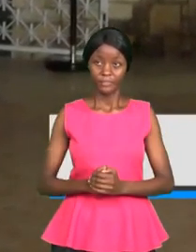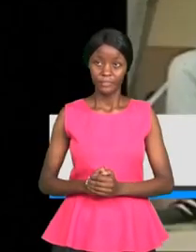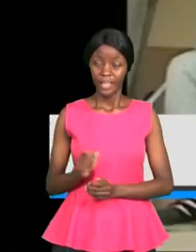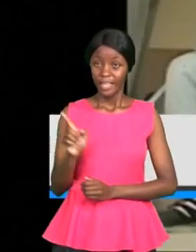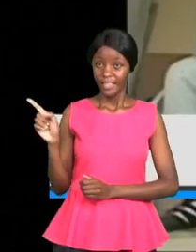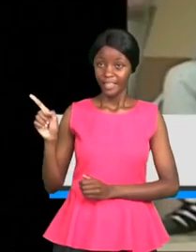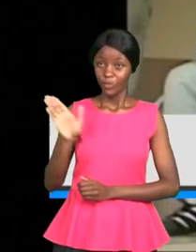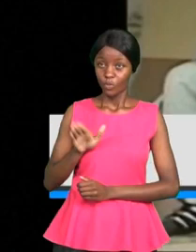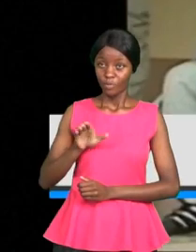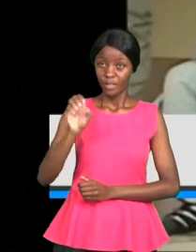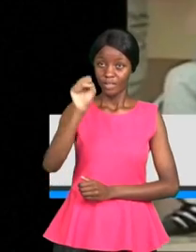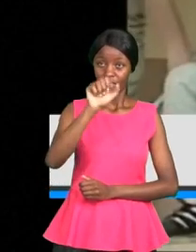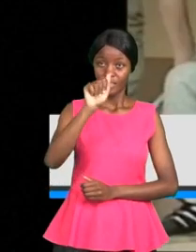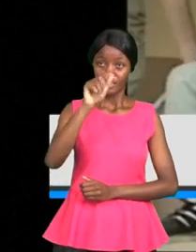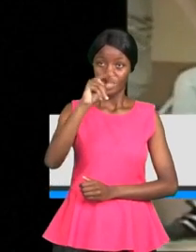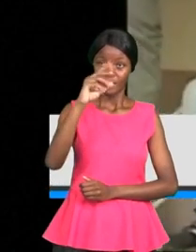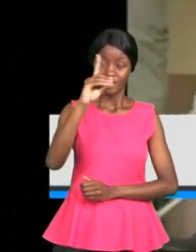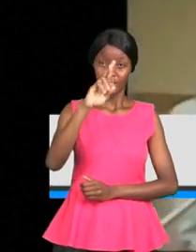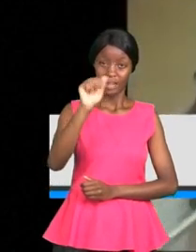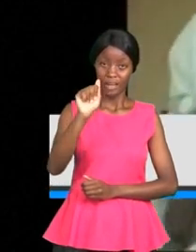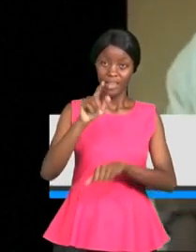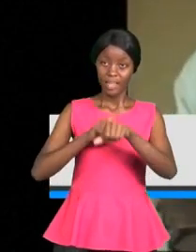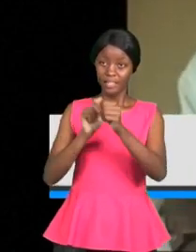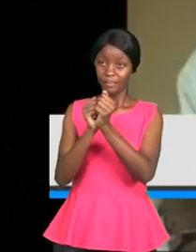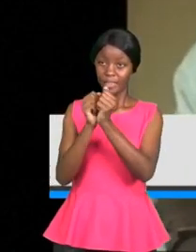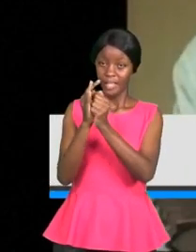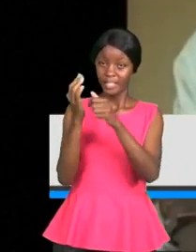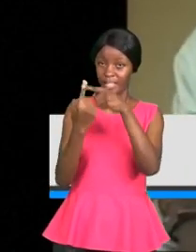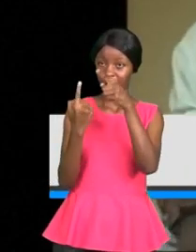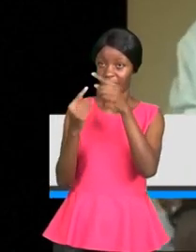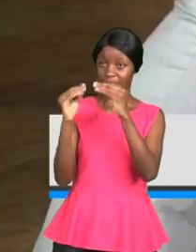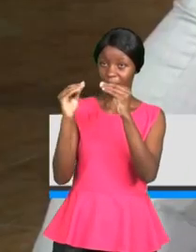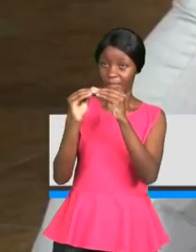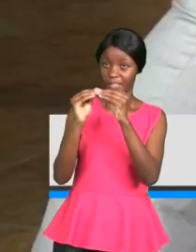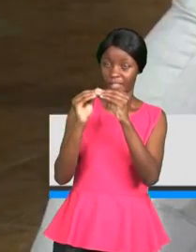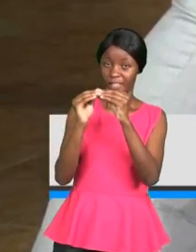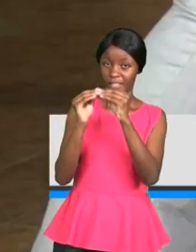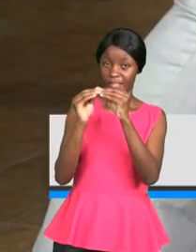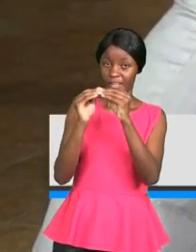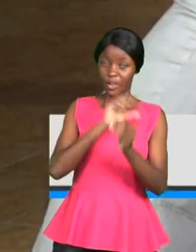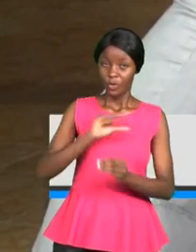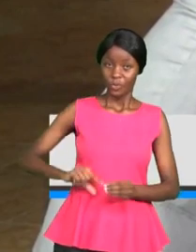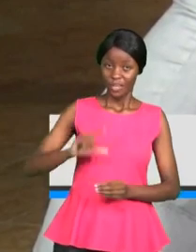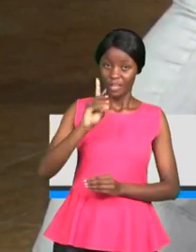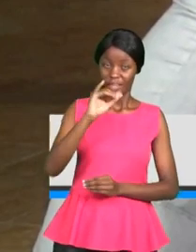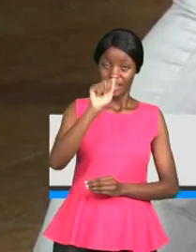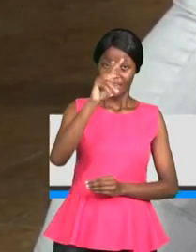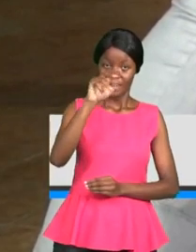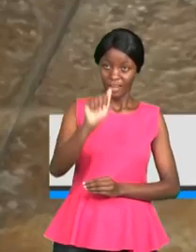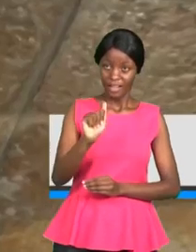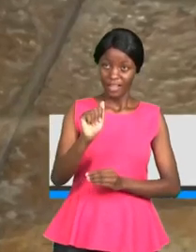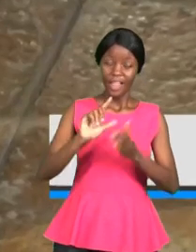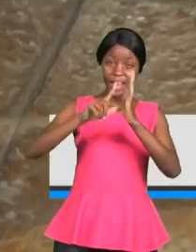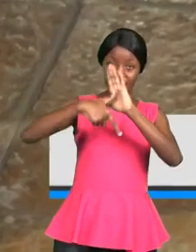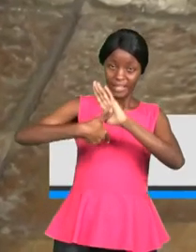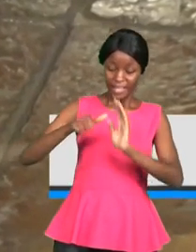Sandra Tigica was 13 years old when she met Diana in Neves, Bindiha in 1997, a few months before Diana's fatal